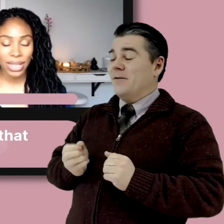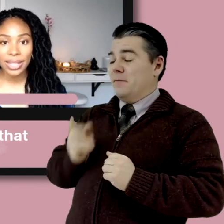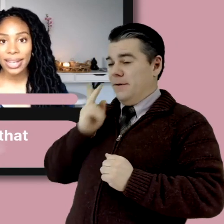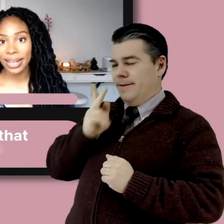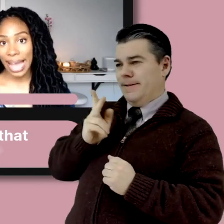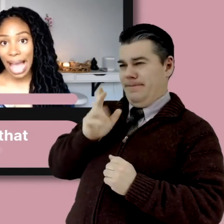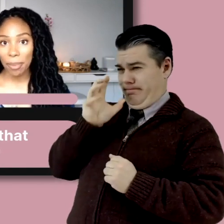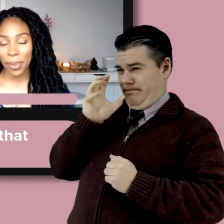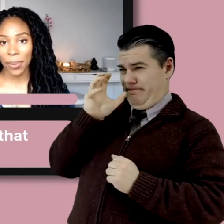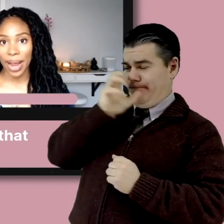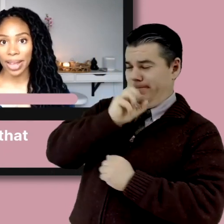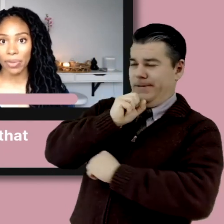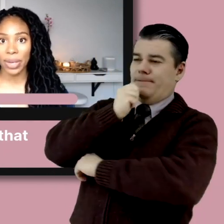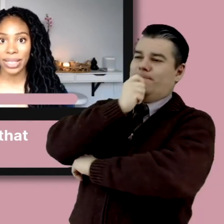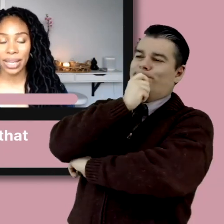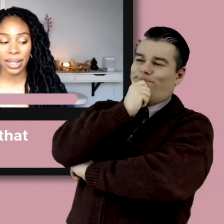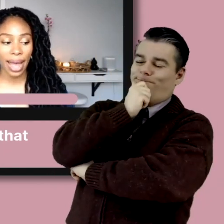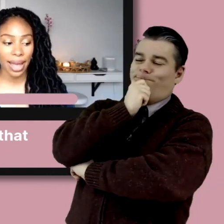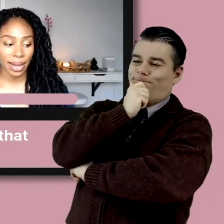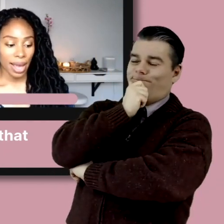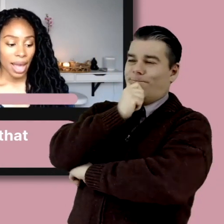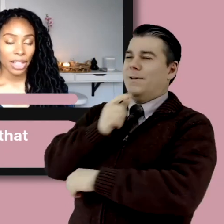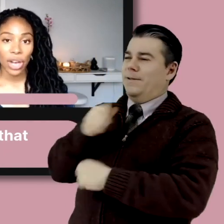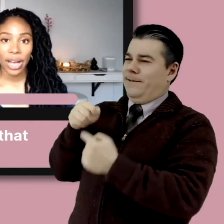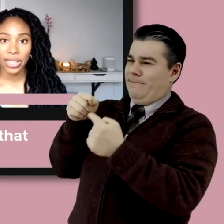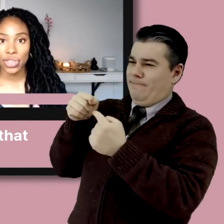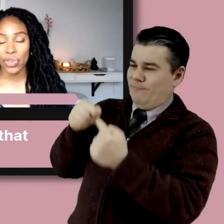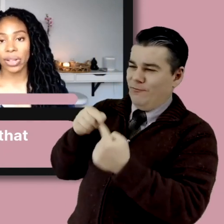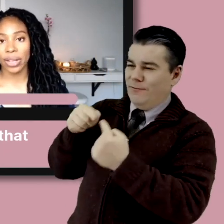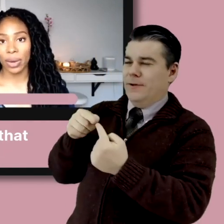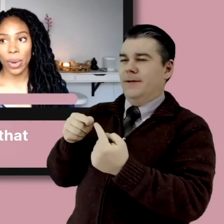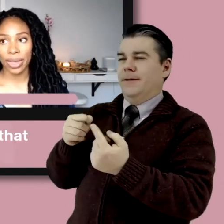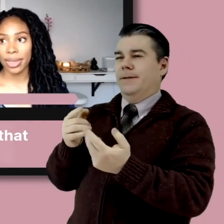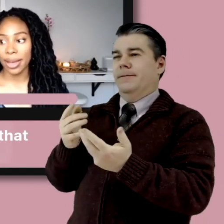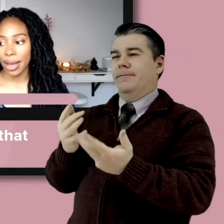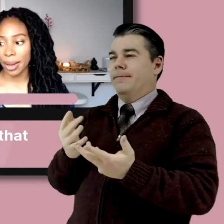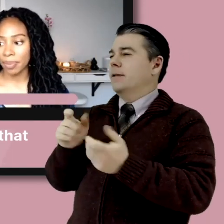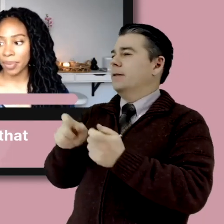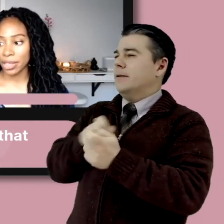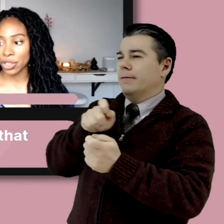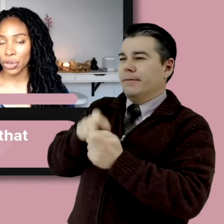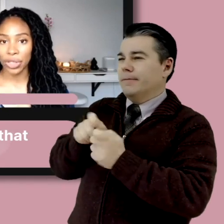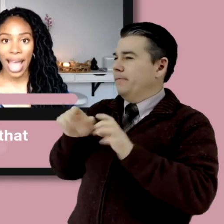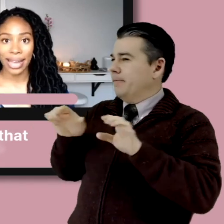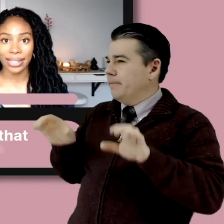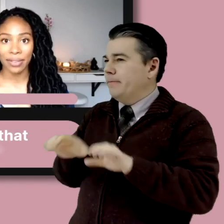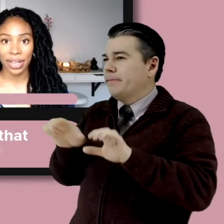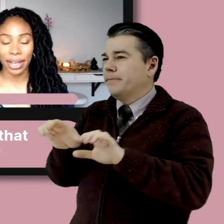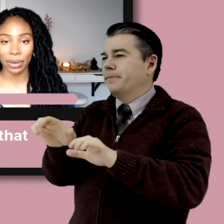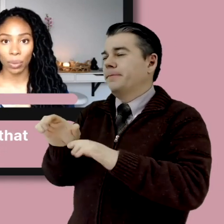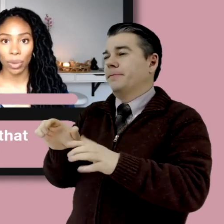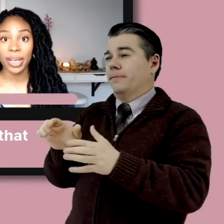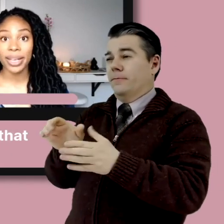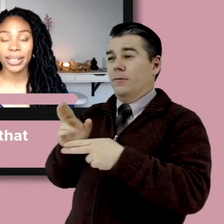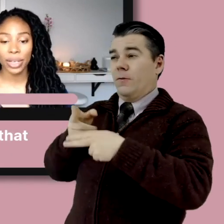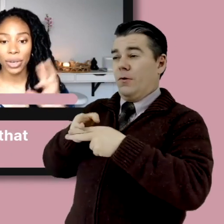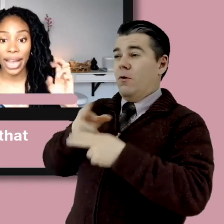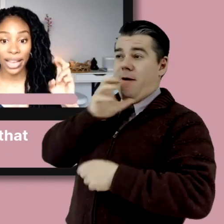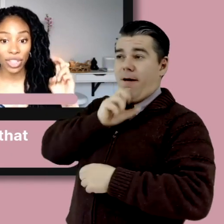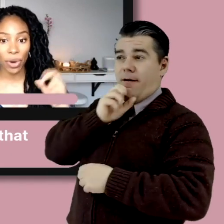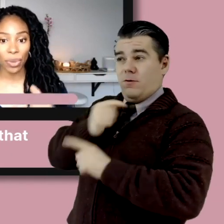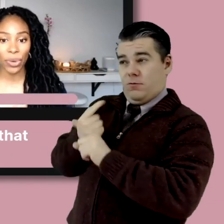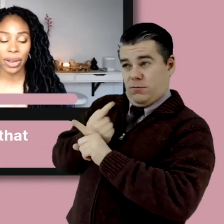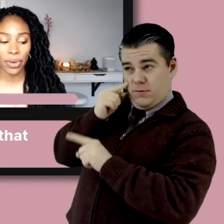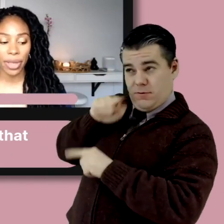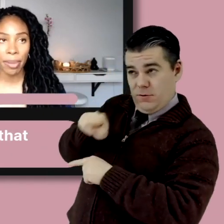we see a gap, right? If we see that a child is struggling with a certain activity that would be considered